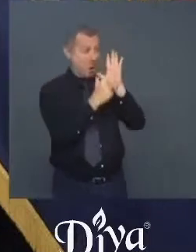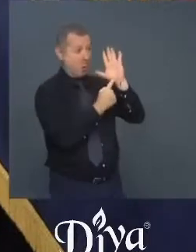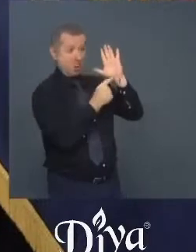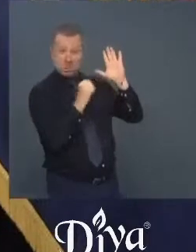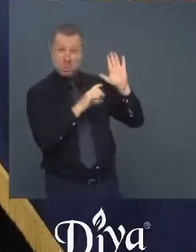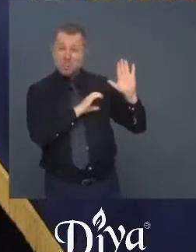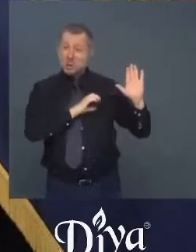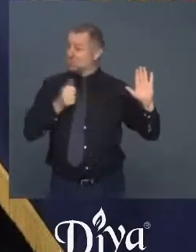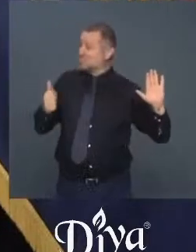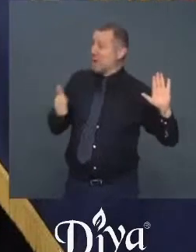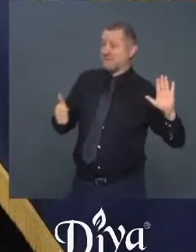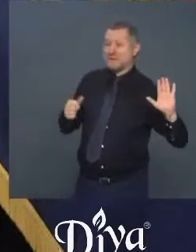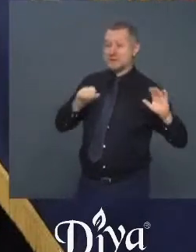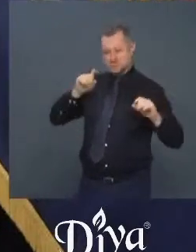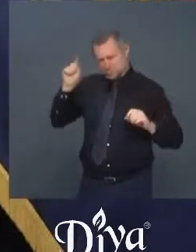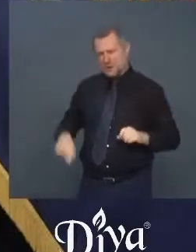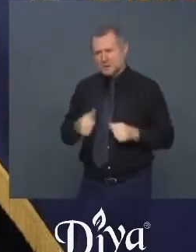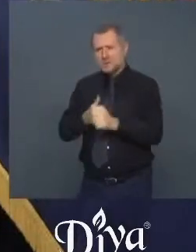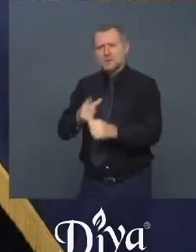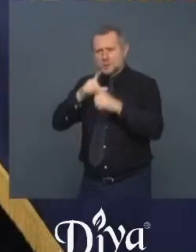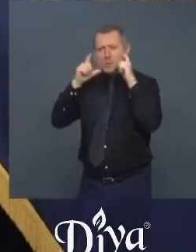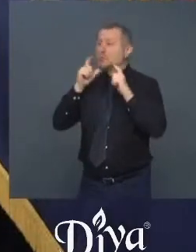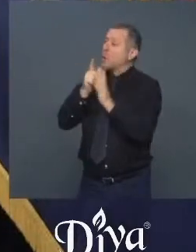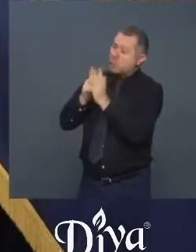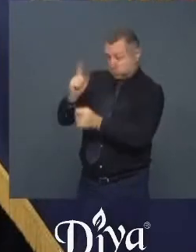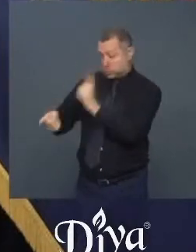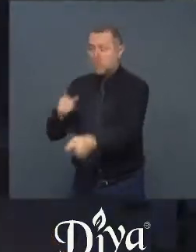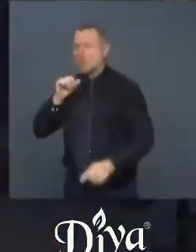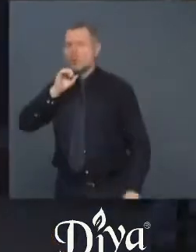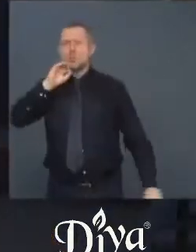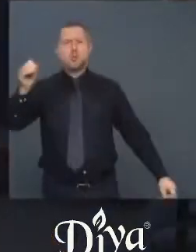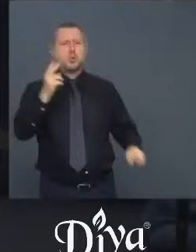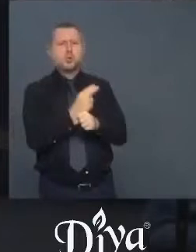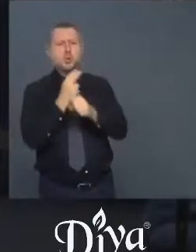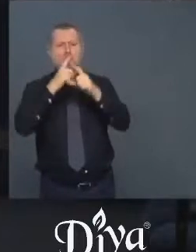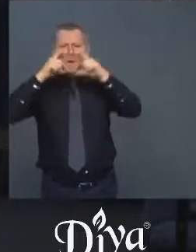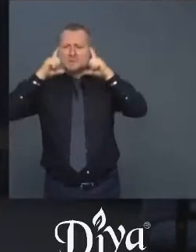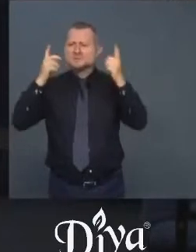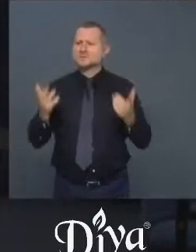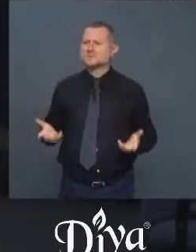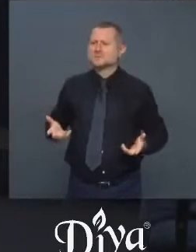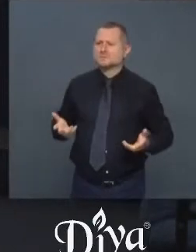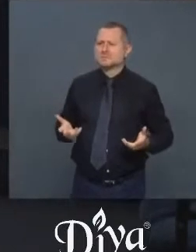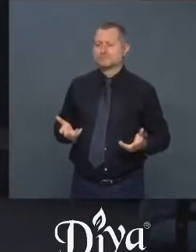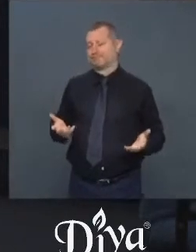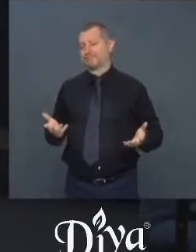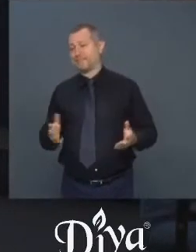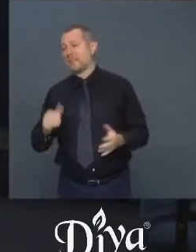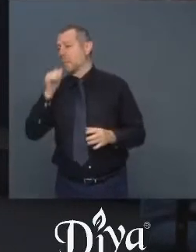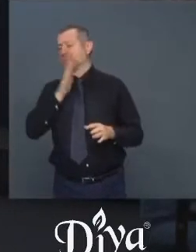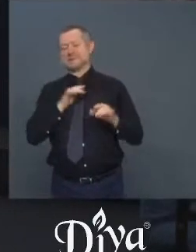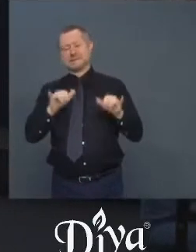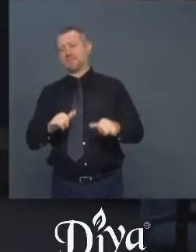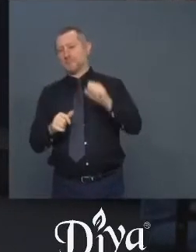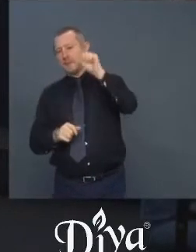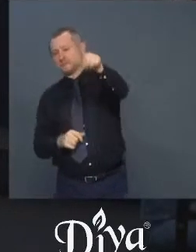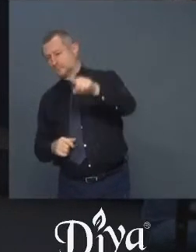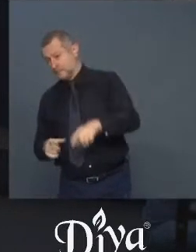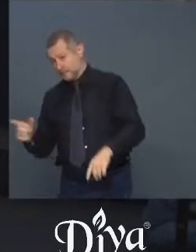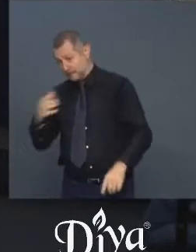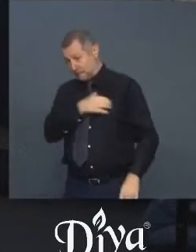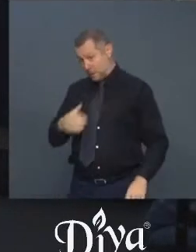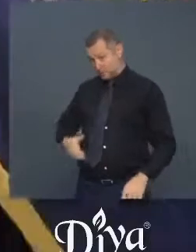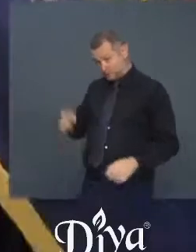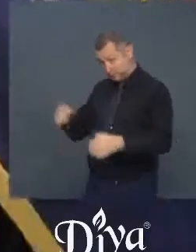the law doesn't wear a mask. So just to clarify, Blasio needs your permission to close down businesses